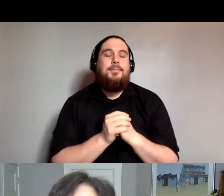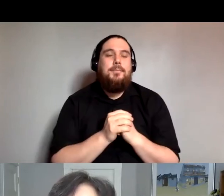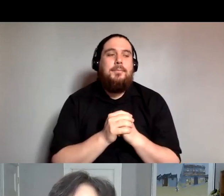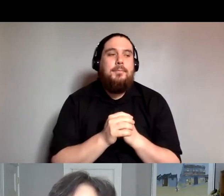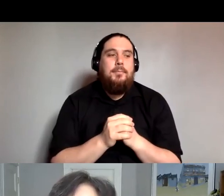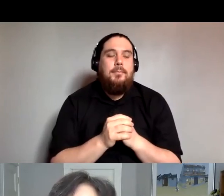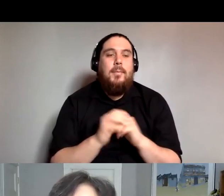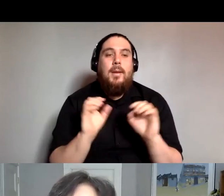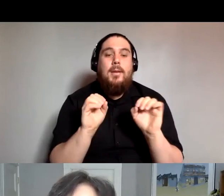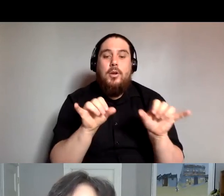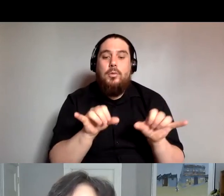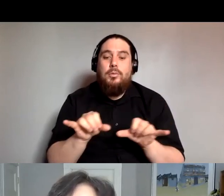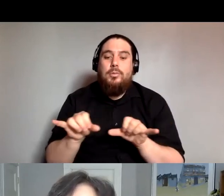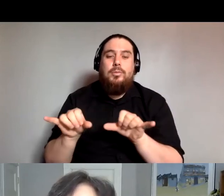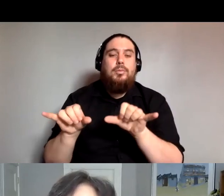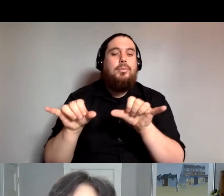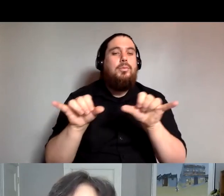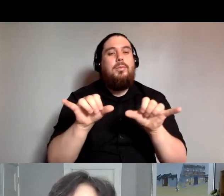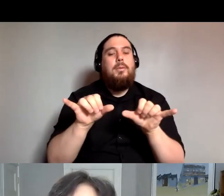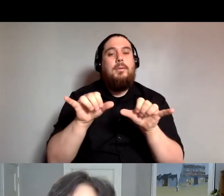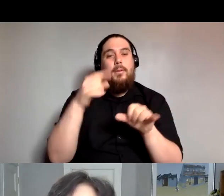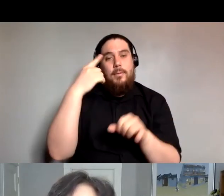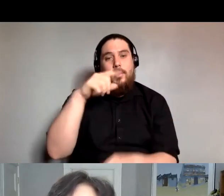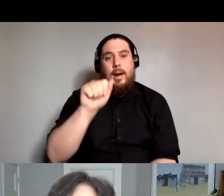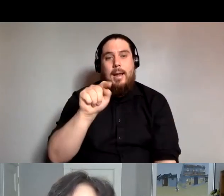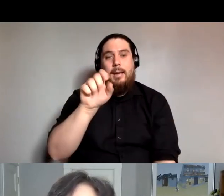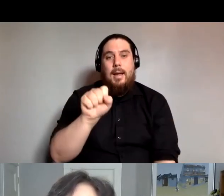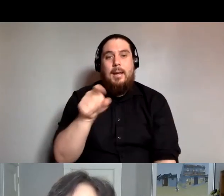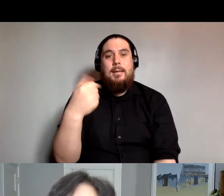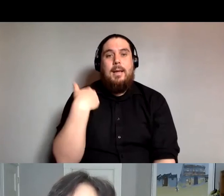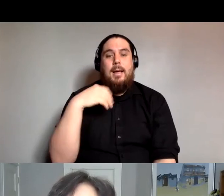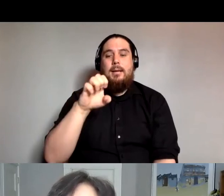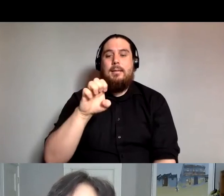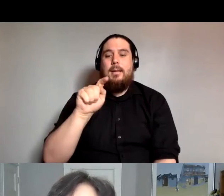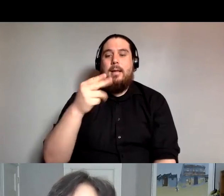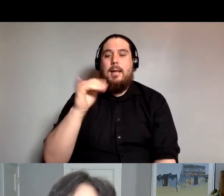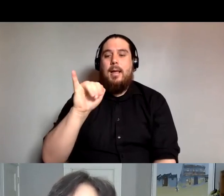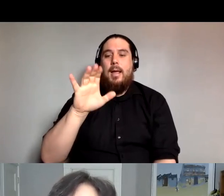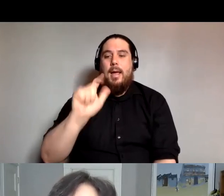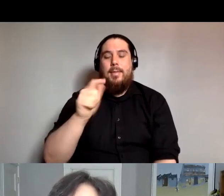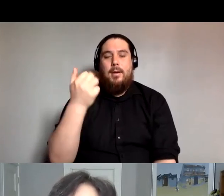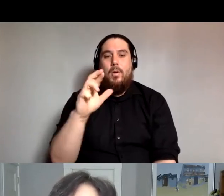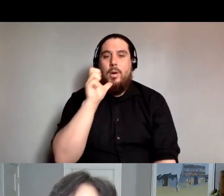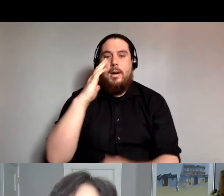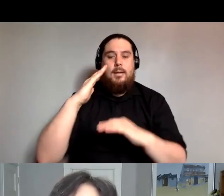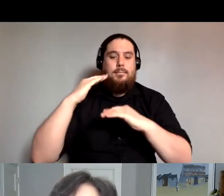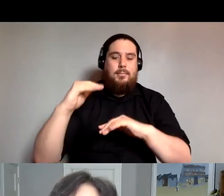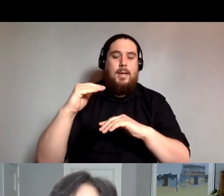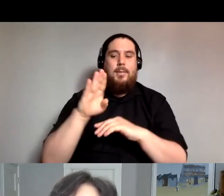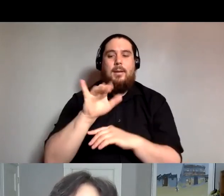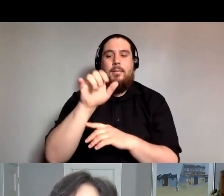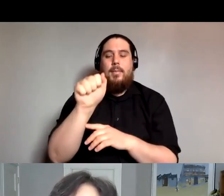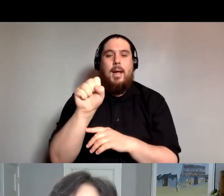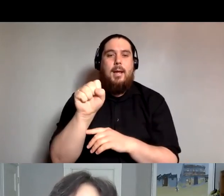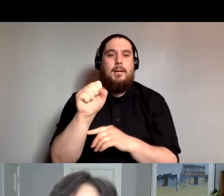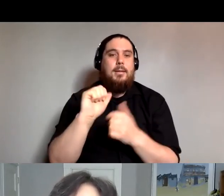standards body to certify that ATS is ethical and has limited bias. Is there a need to whiten a resume? See a